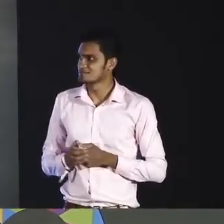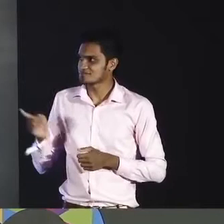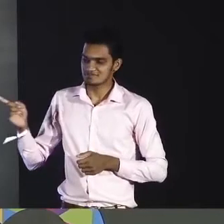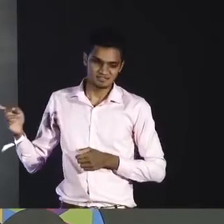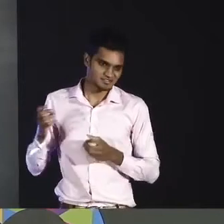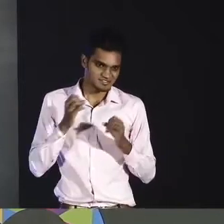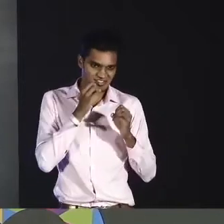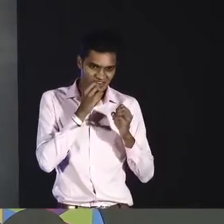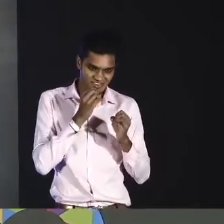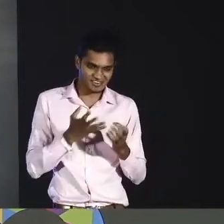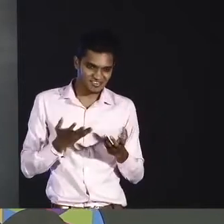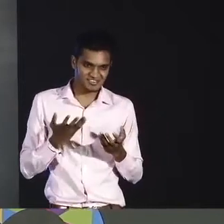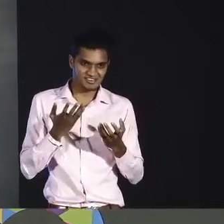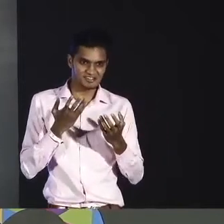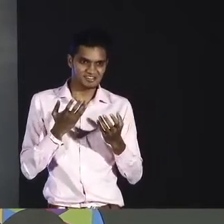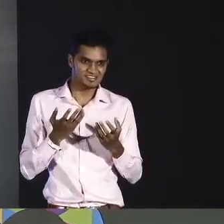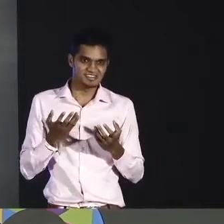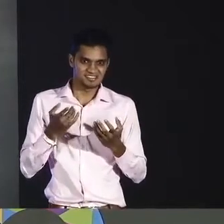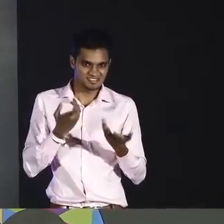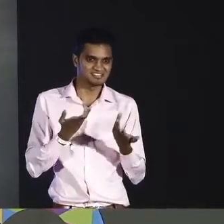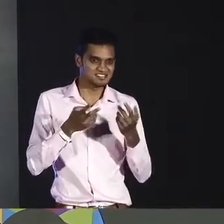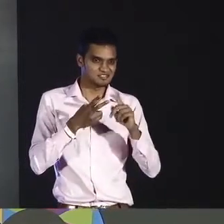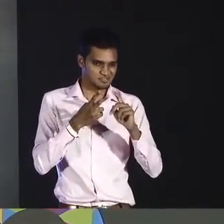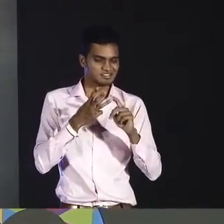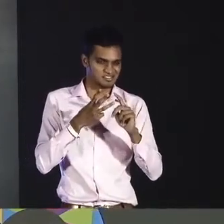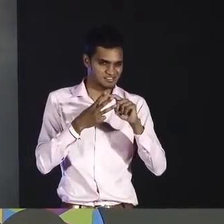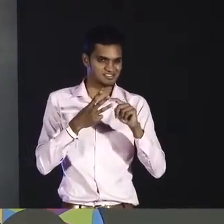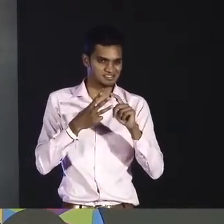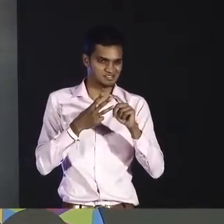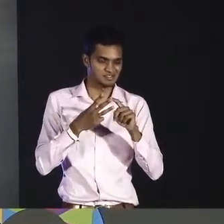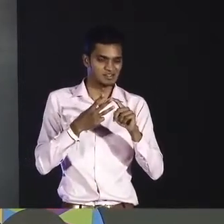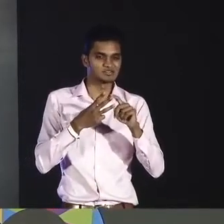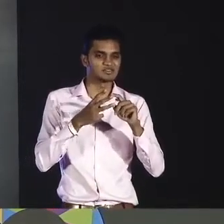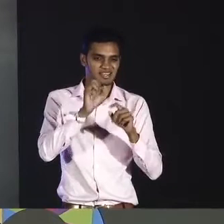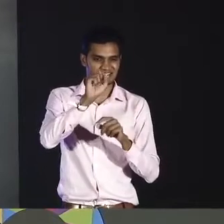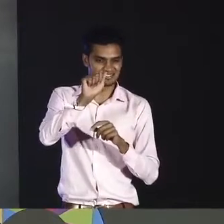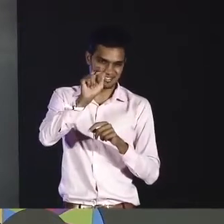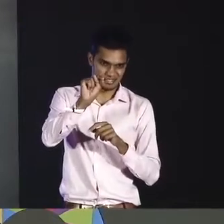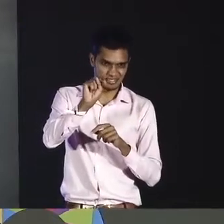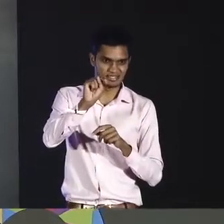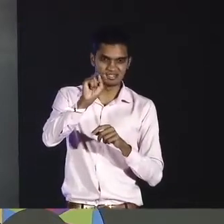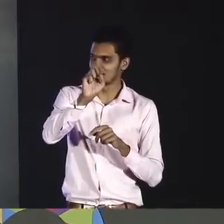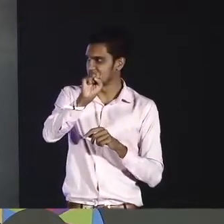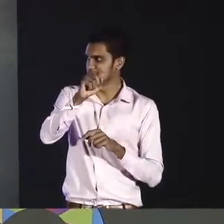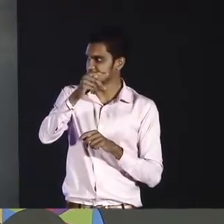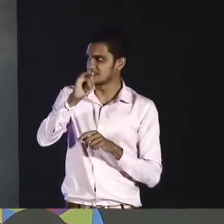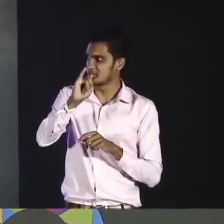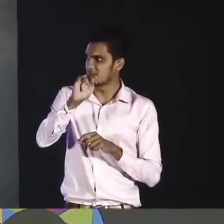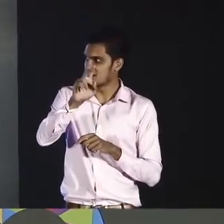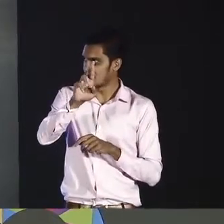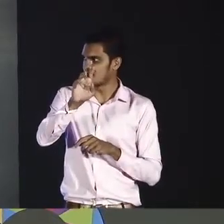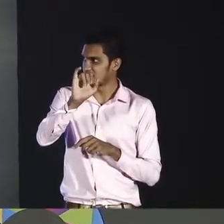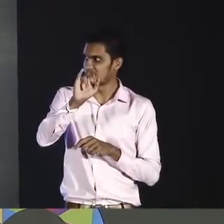logic will defy that. That is tarka and kutarka, isn't it? There was a Quizmaster who backed out from